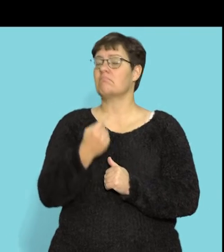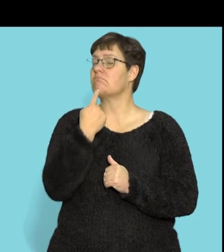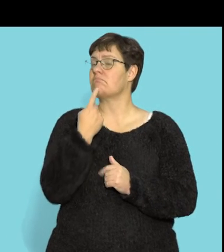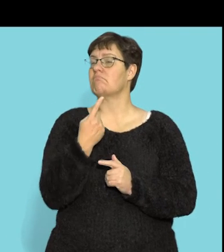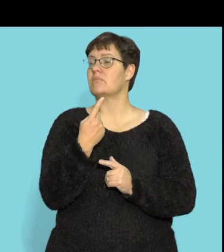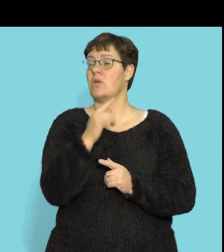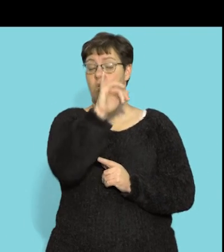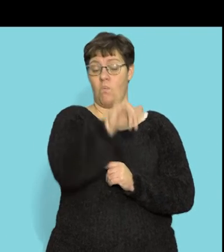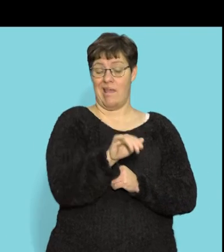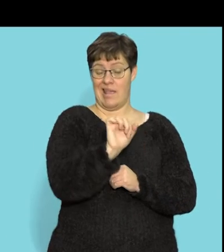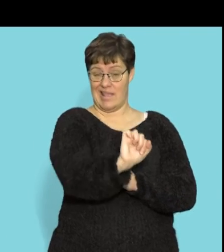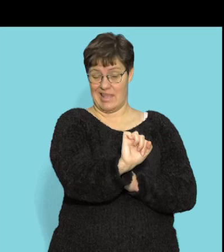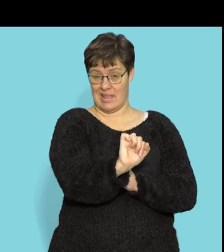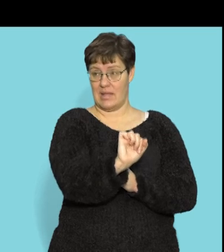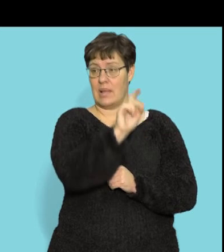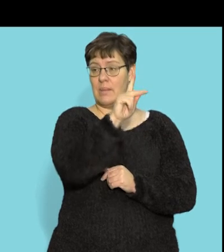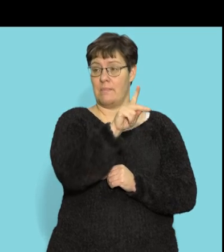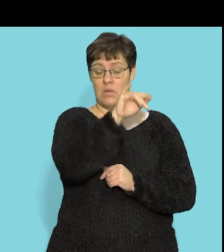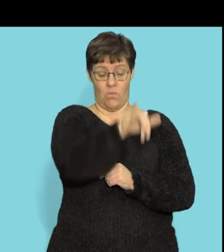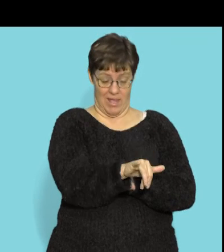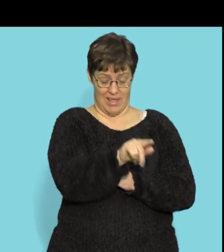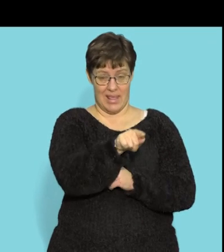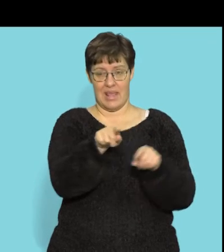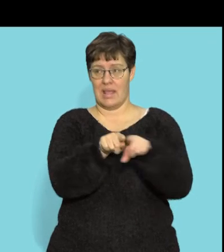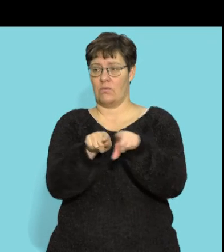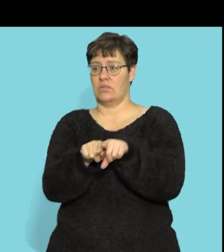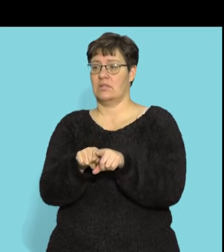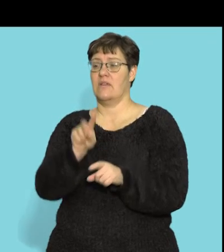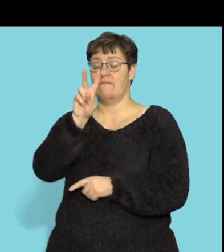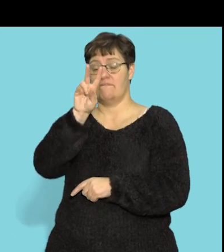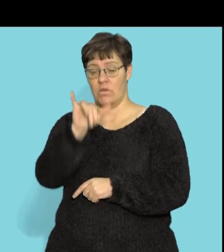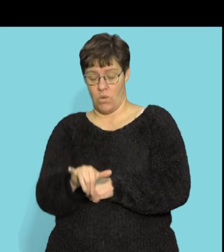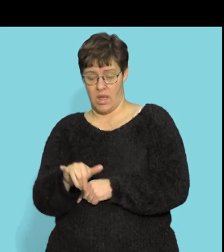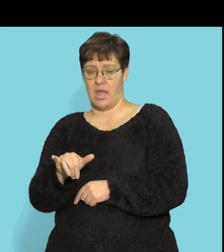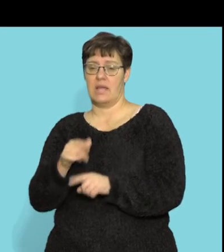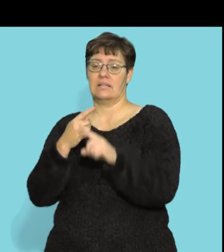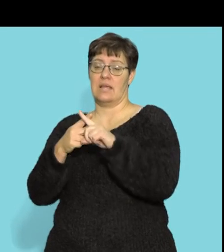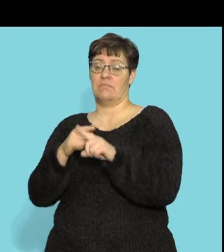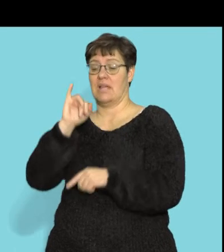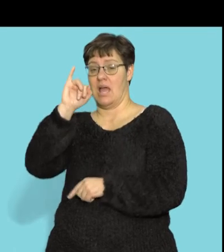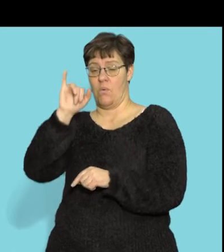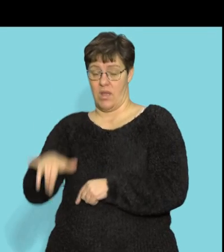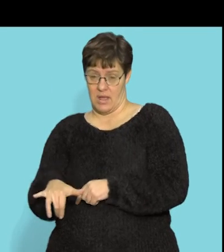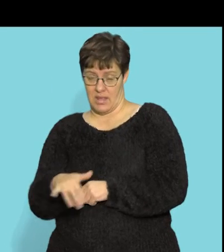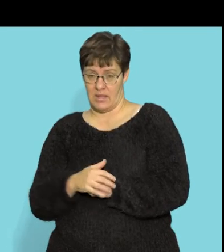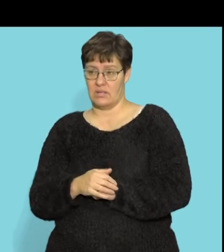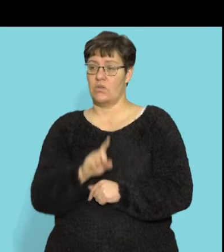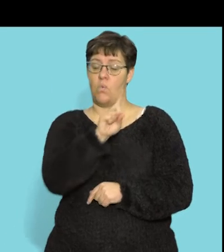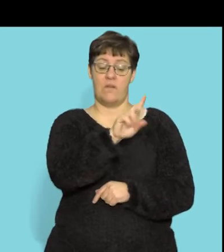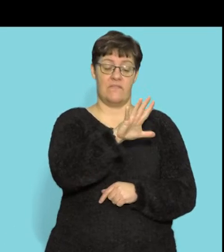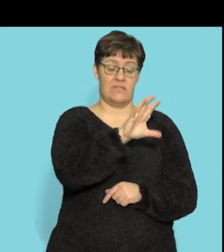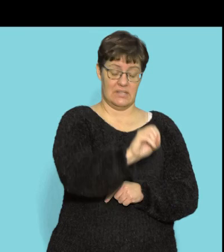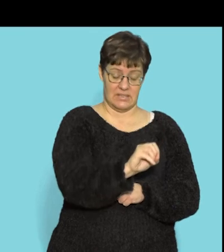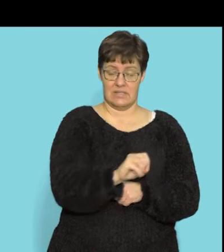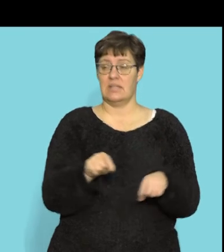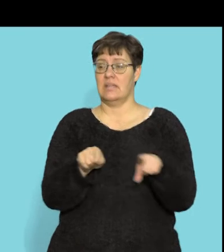talking about Y, right? Okay, we're talking about Y. So this is 150 watts,